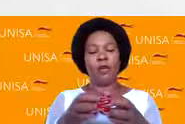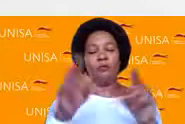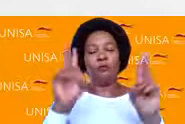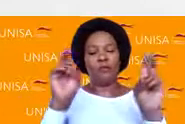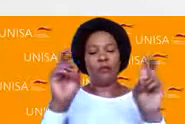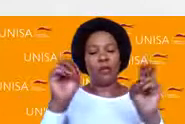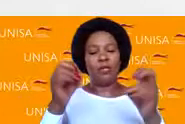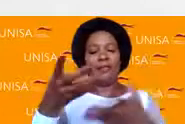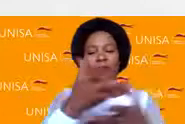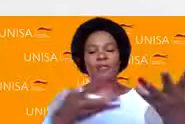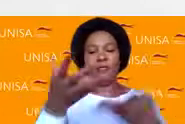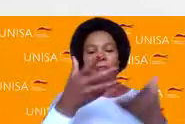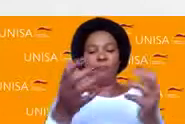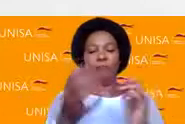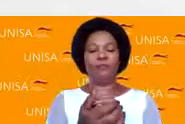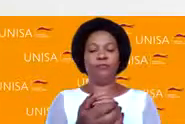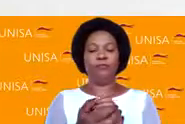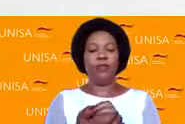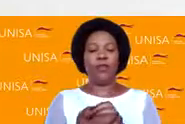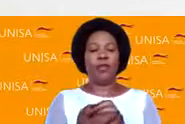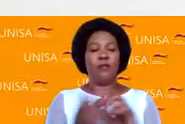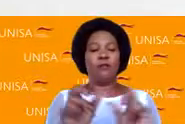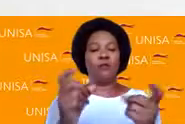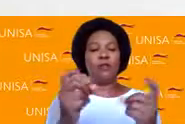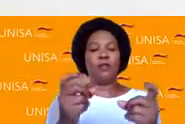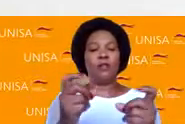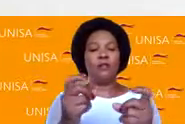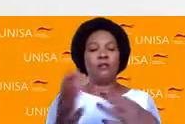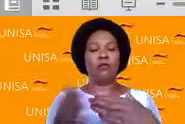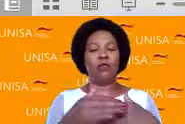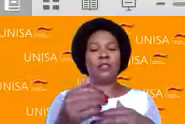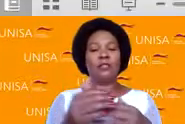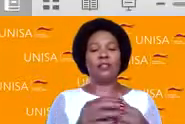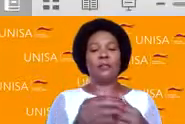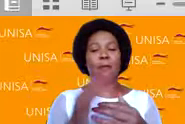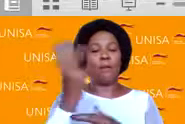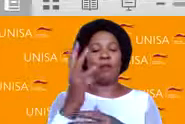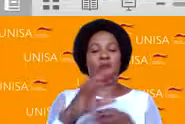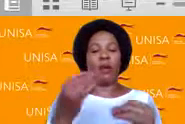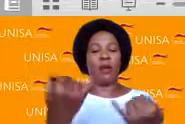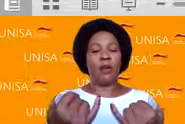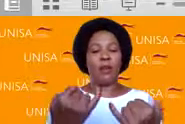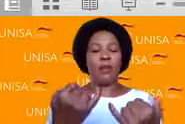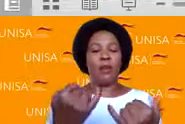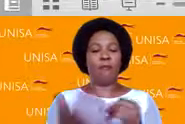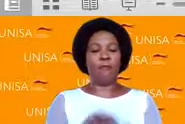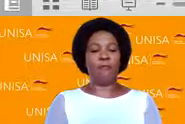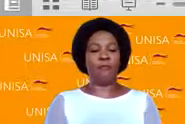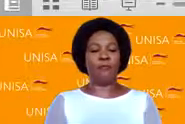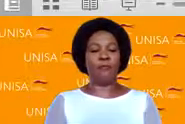discussions. So I'm just quickly going to close the presentation for now.